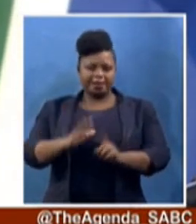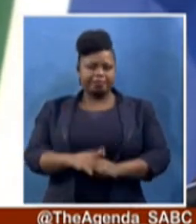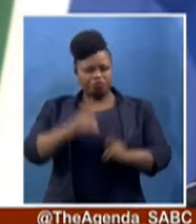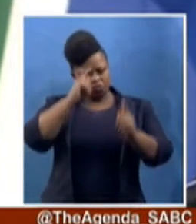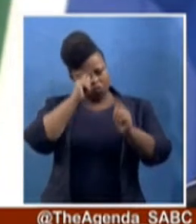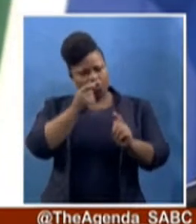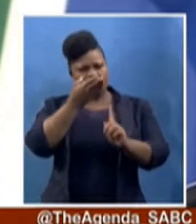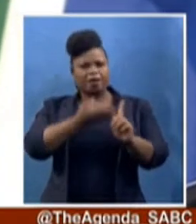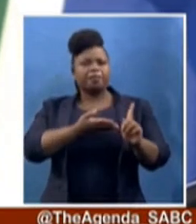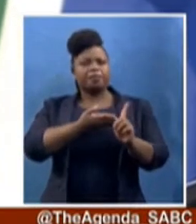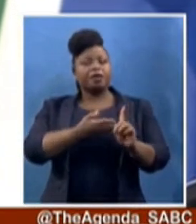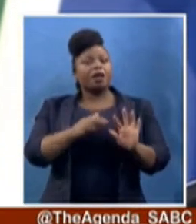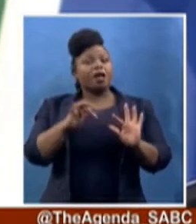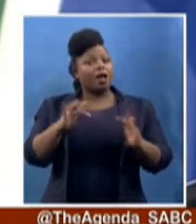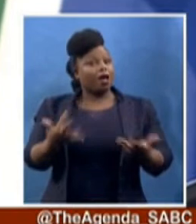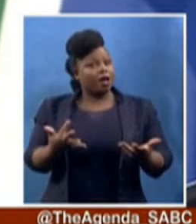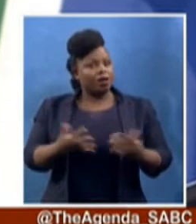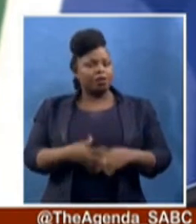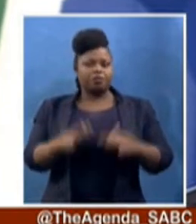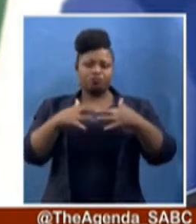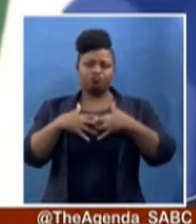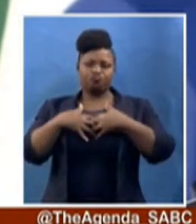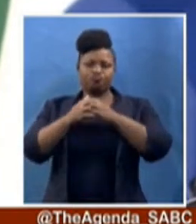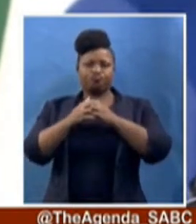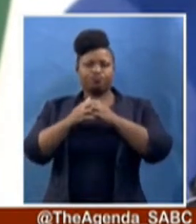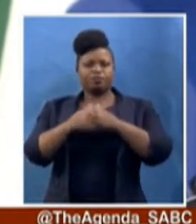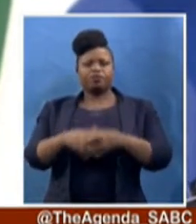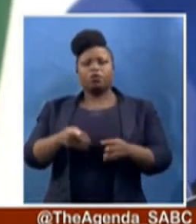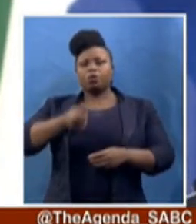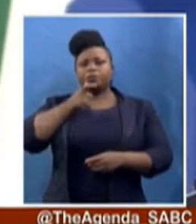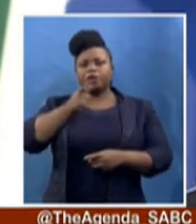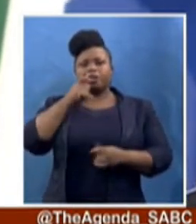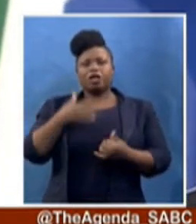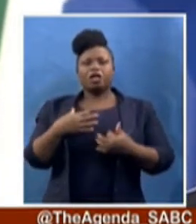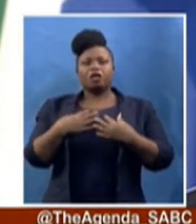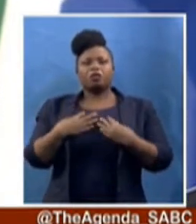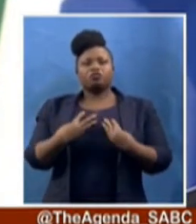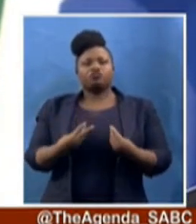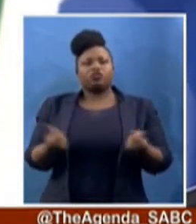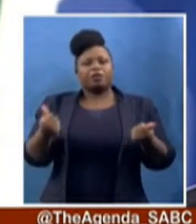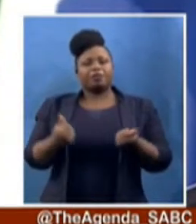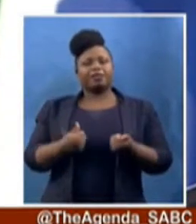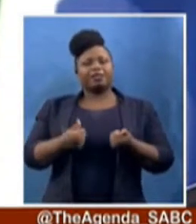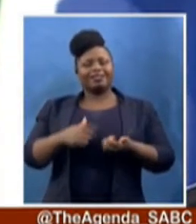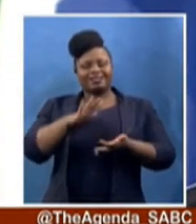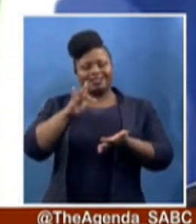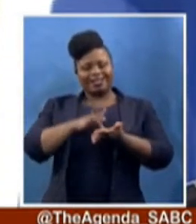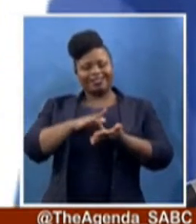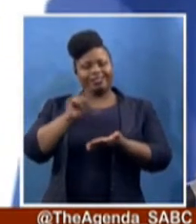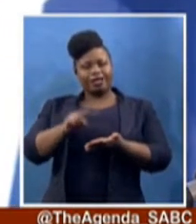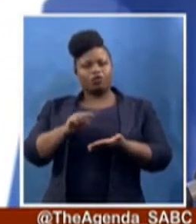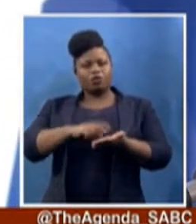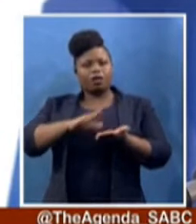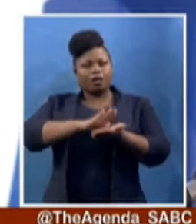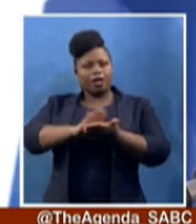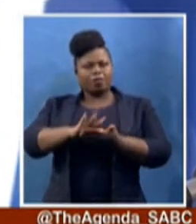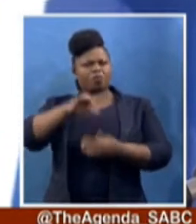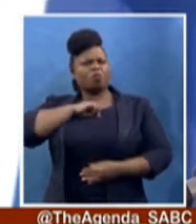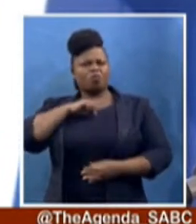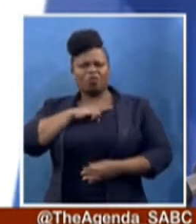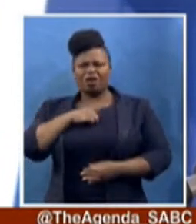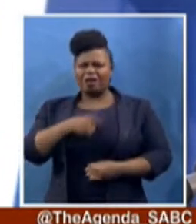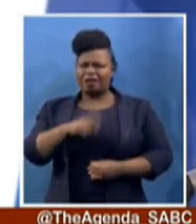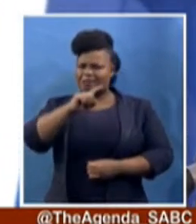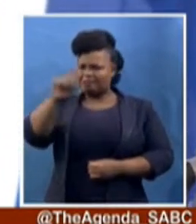Charlotte Maxeke Treatment Center to address the psychosocial challenges our people